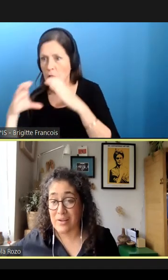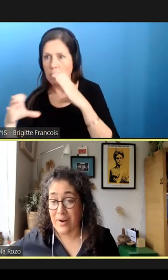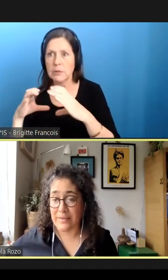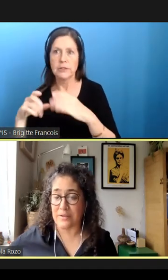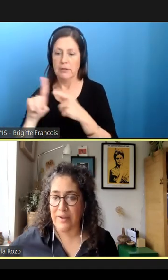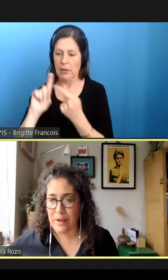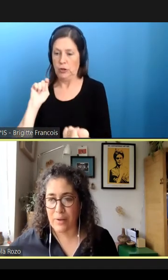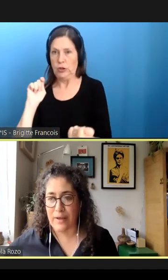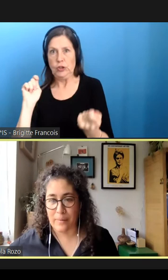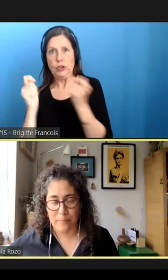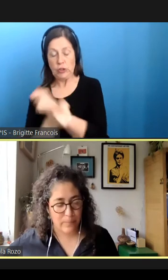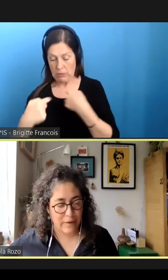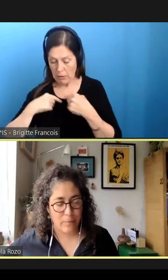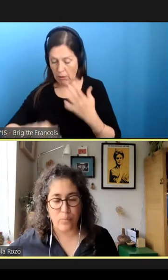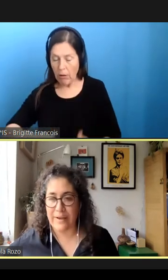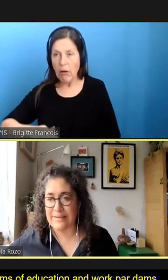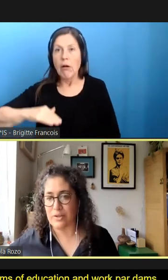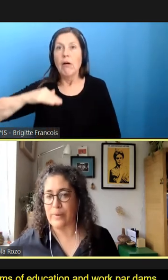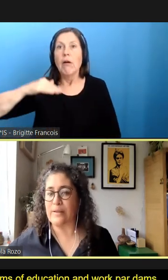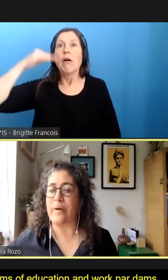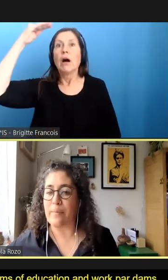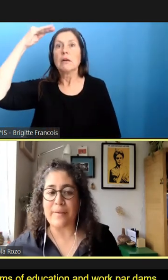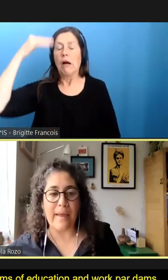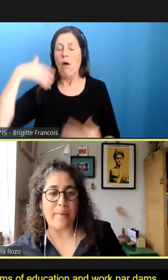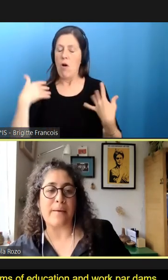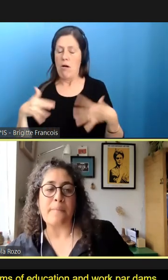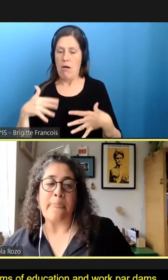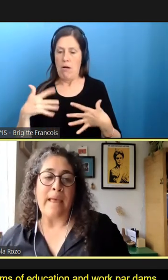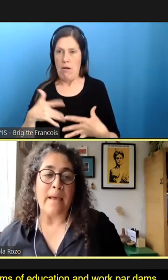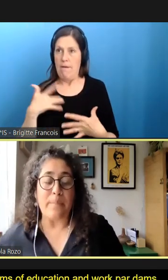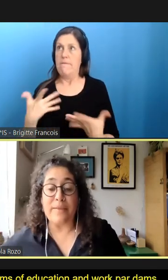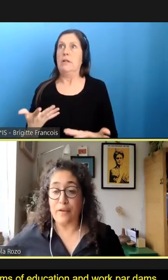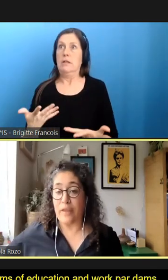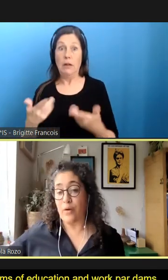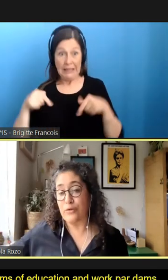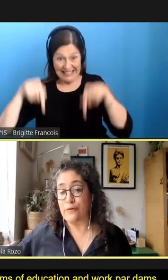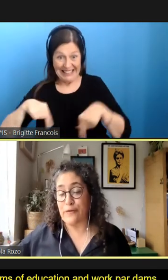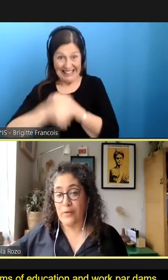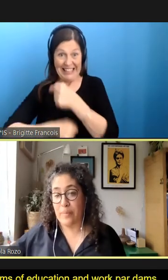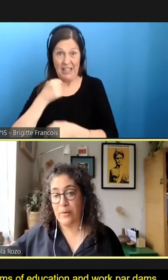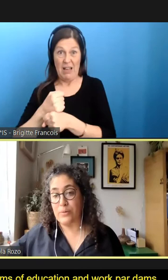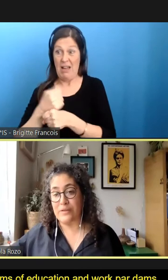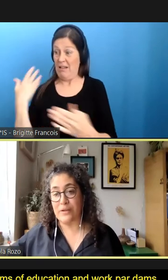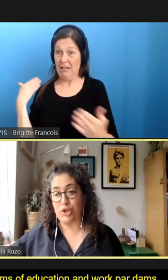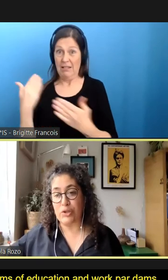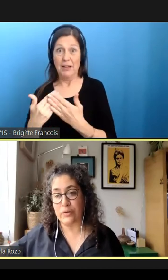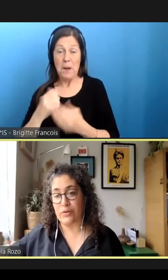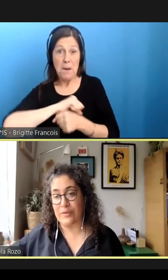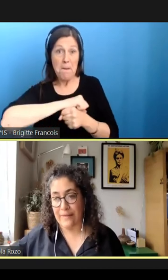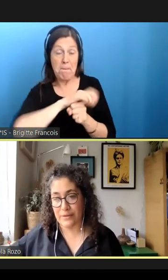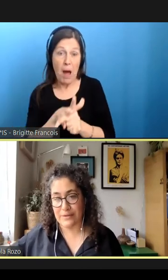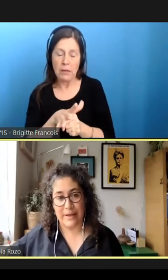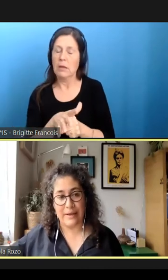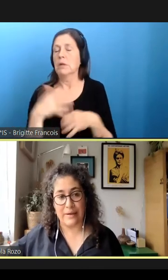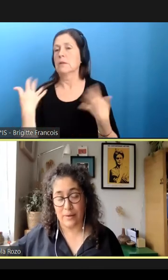are in crisis right now, and even more exacerbated by the pandemic. But they also fear about losing their children to